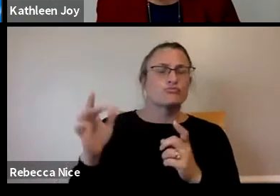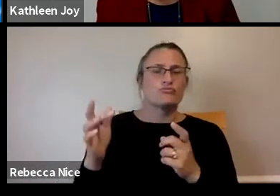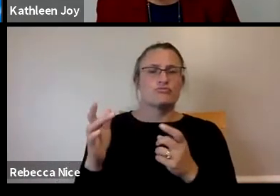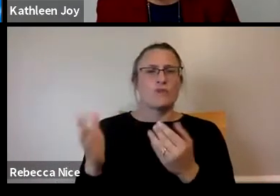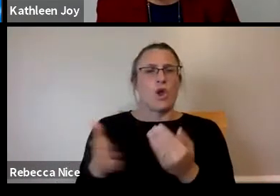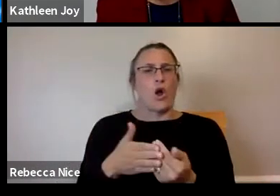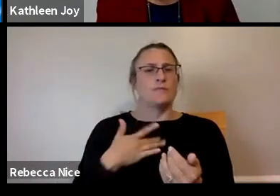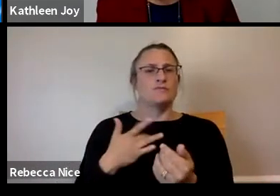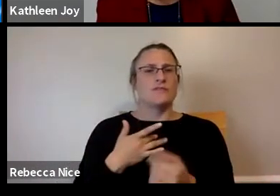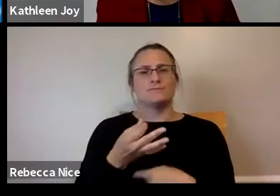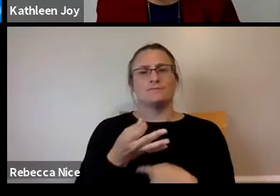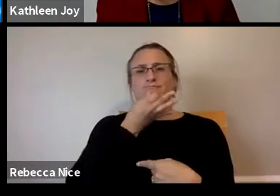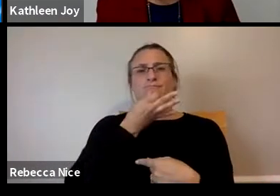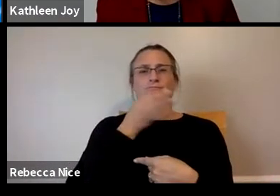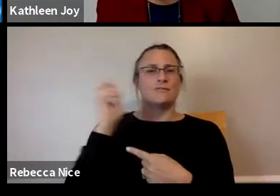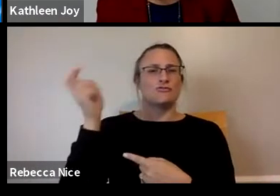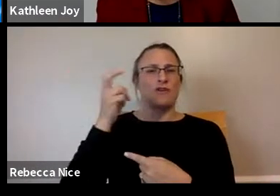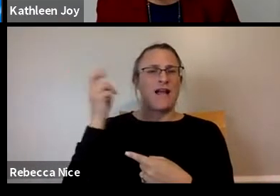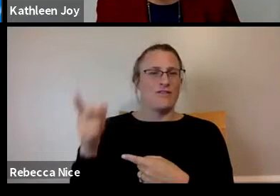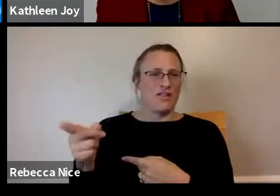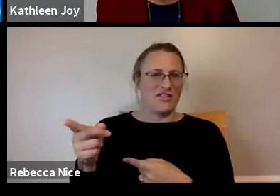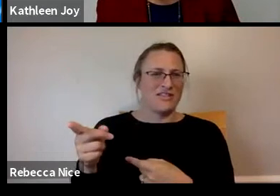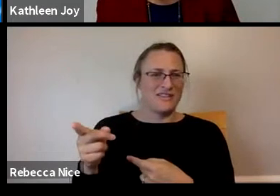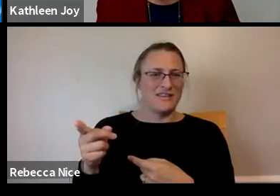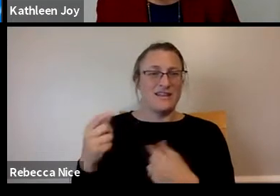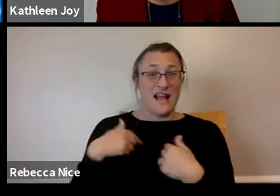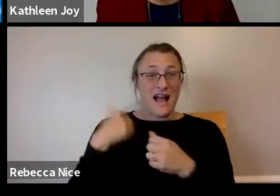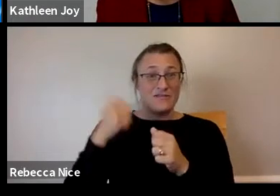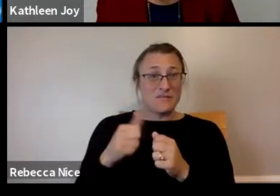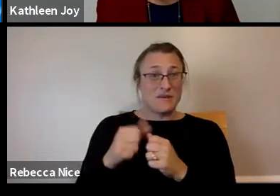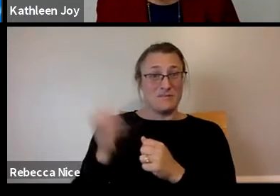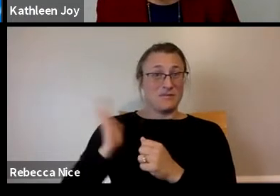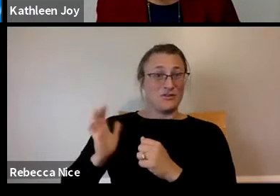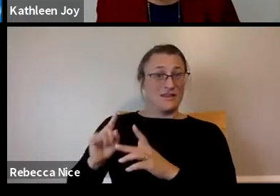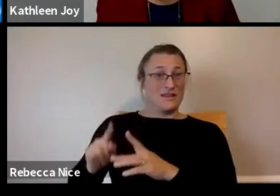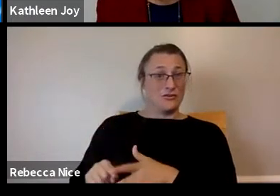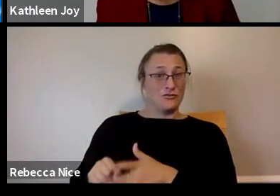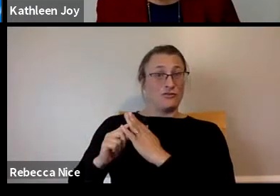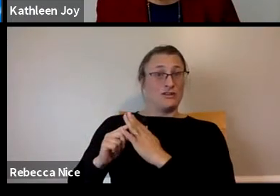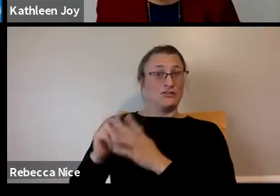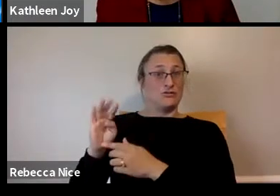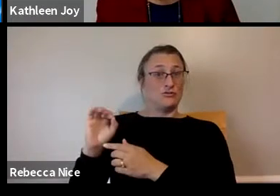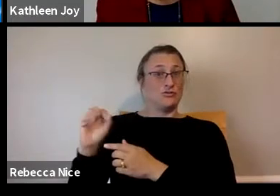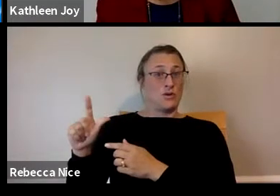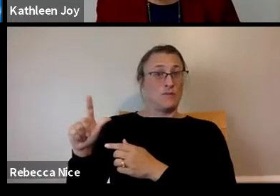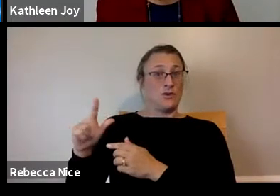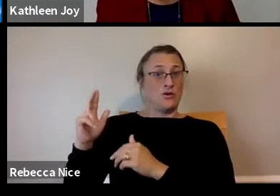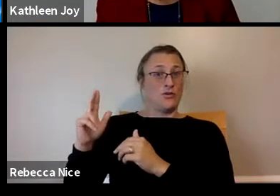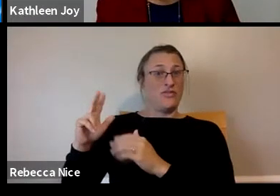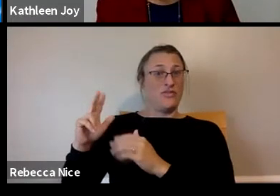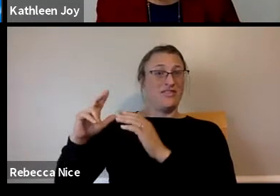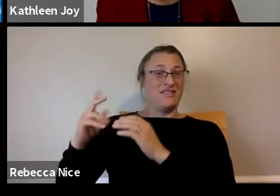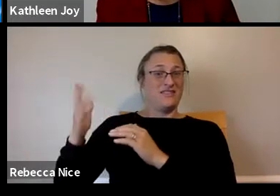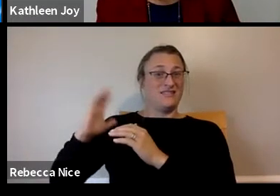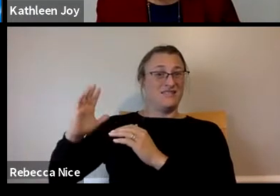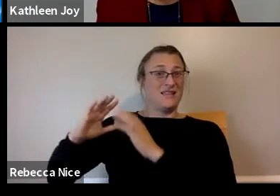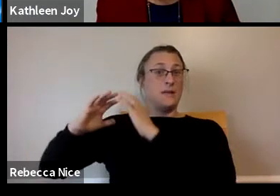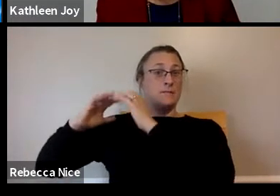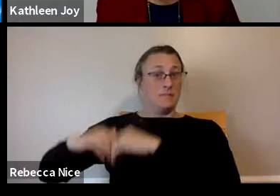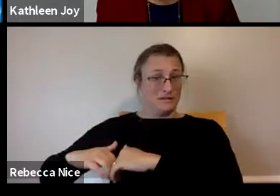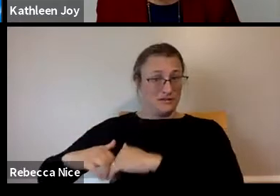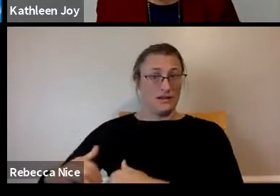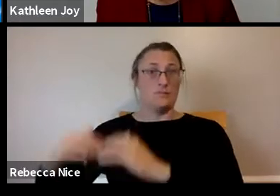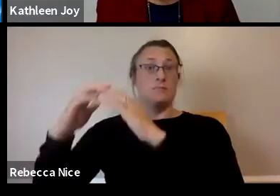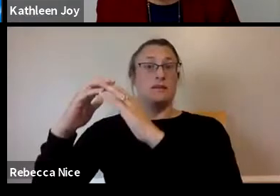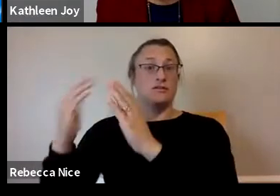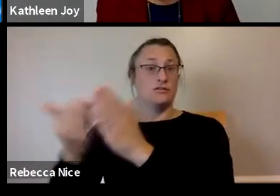on travel in there. I remember flying out of there from the original terminal that was ripped down when they built the one that is